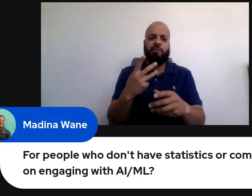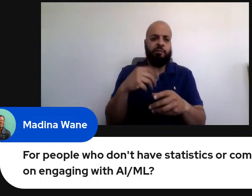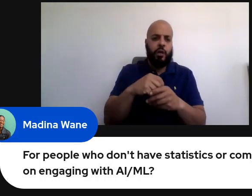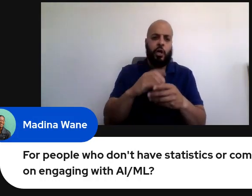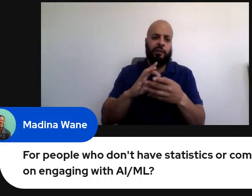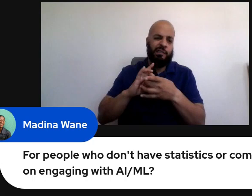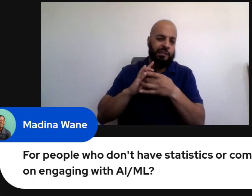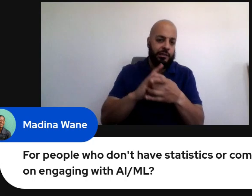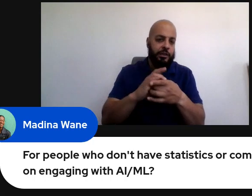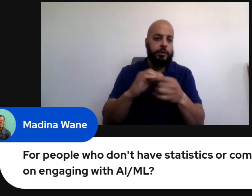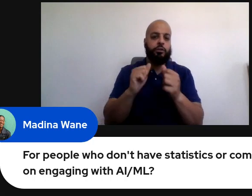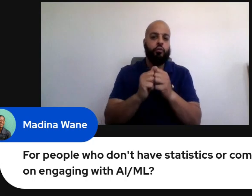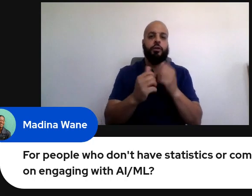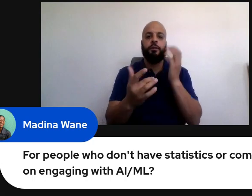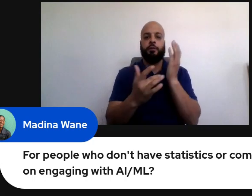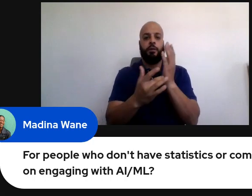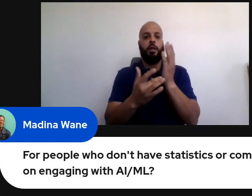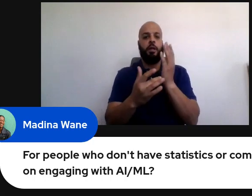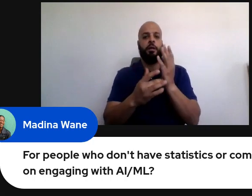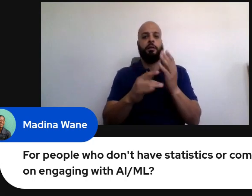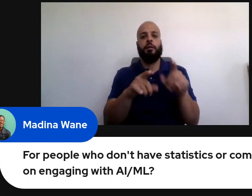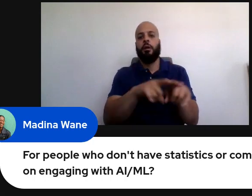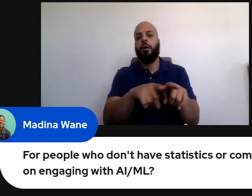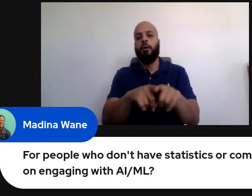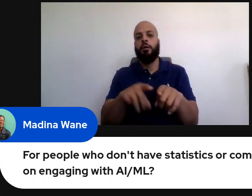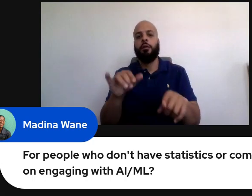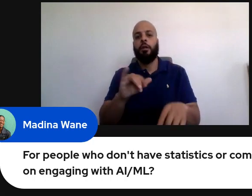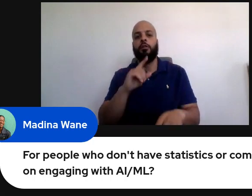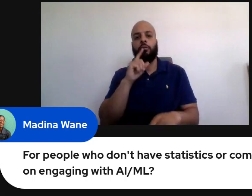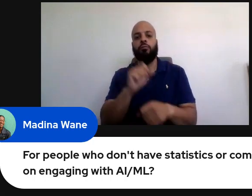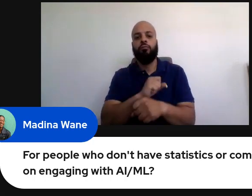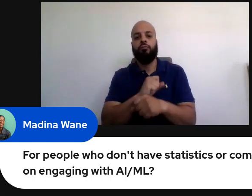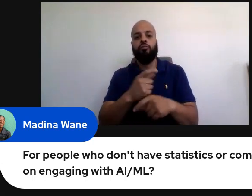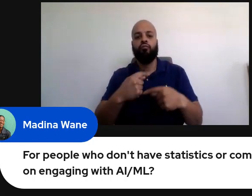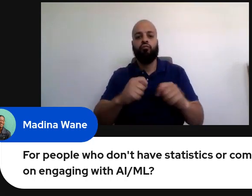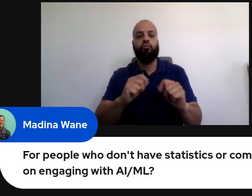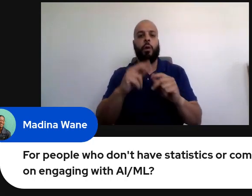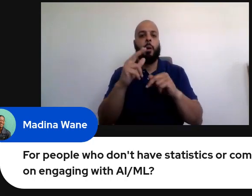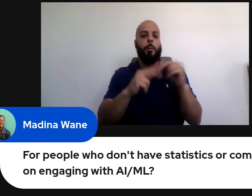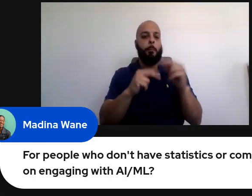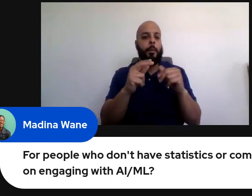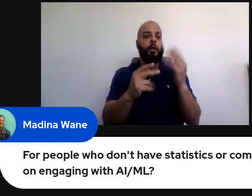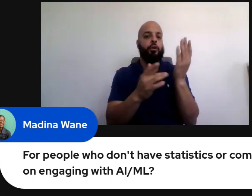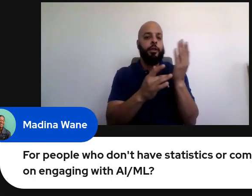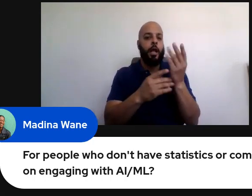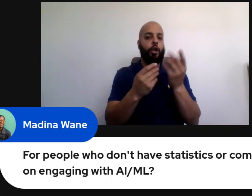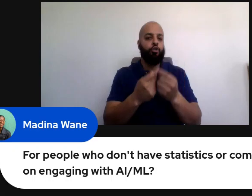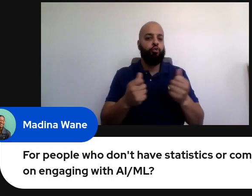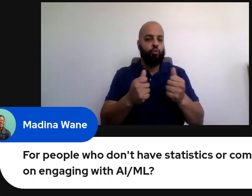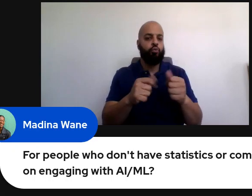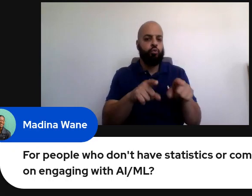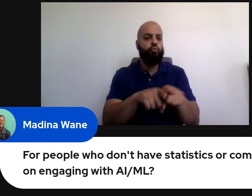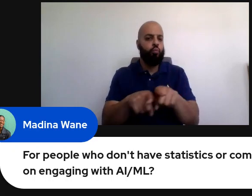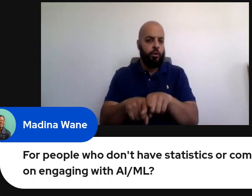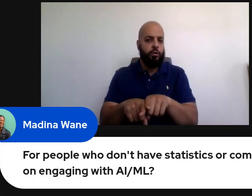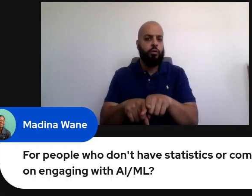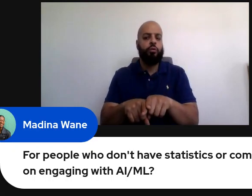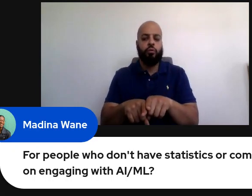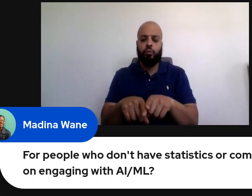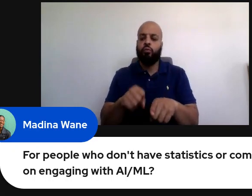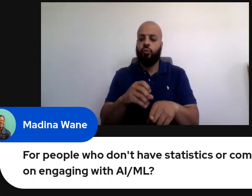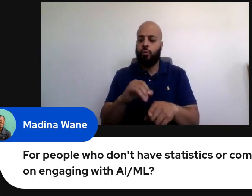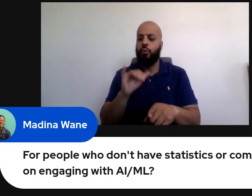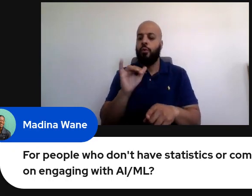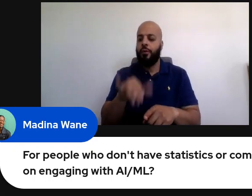technology as in actually trying to build technology solutions as well. So this can